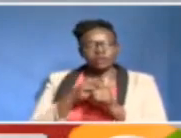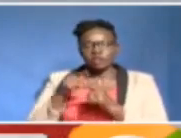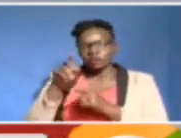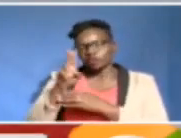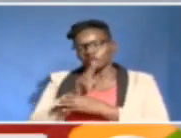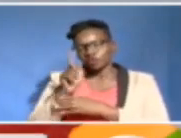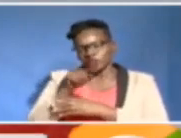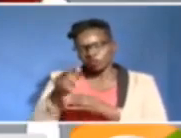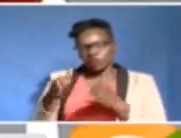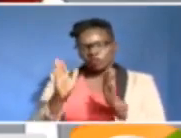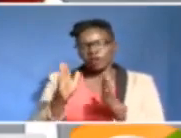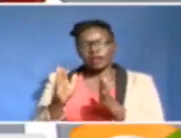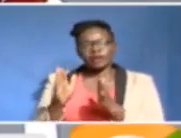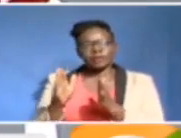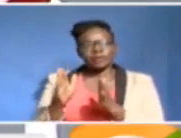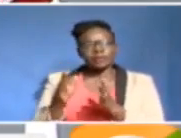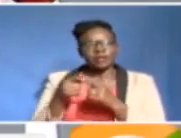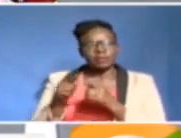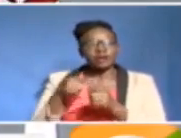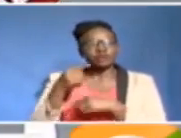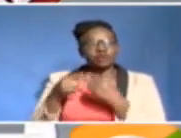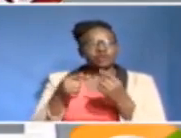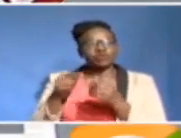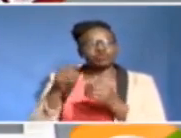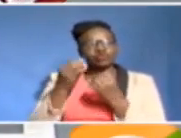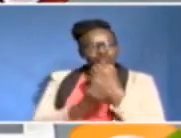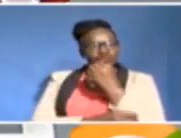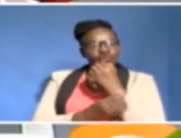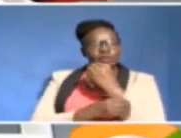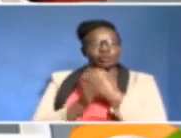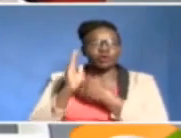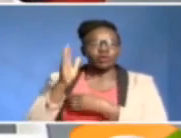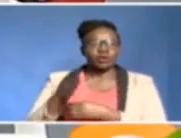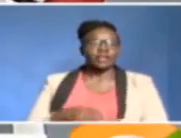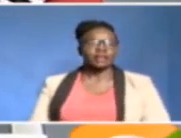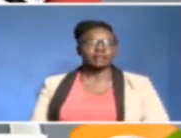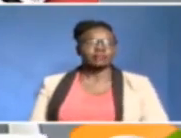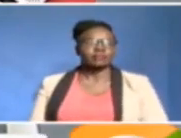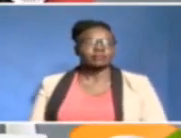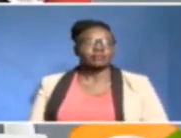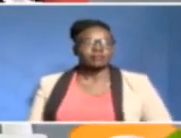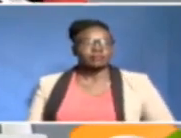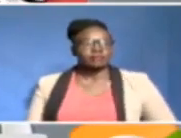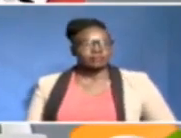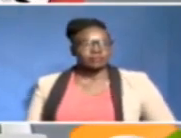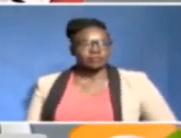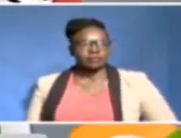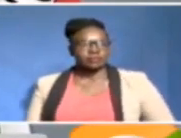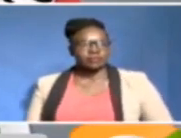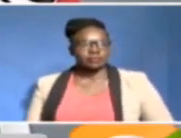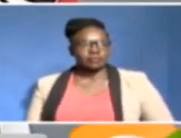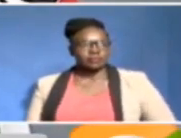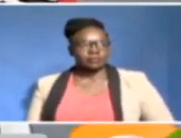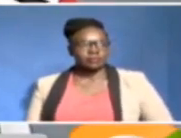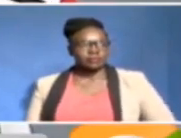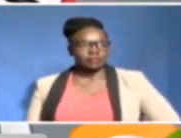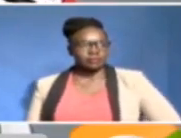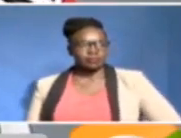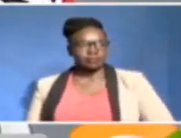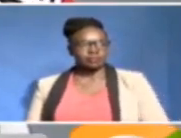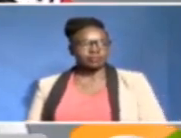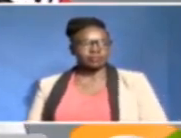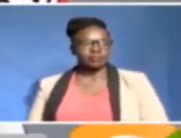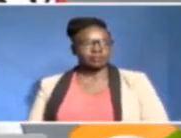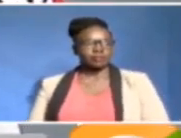wrongly, and the circle is still going to be going back again, rotating. Yeah. And you've been honest about some of the changes, I mean, now in terms of body image